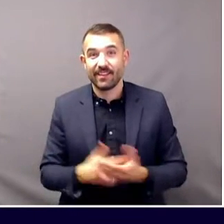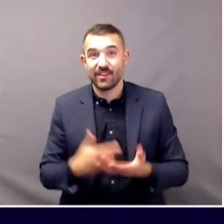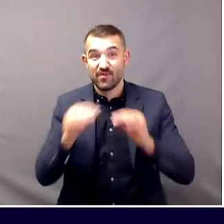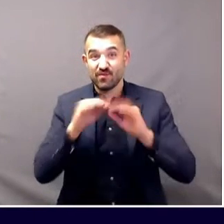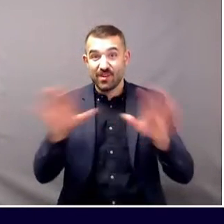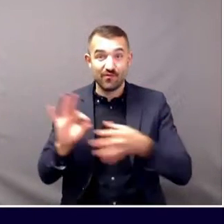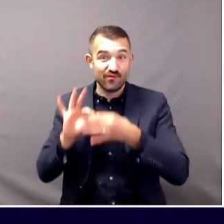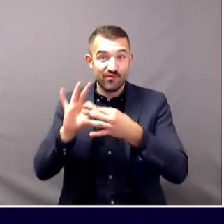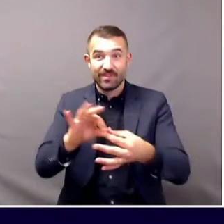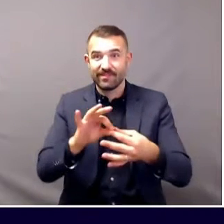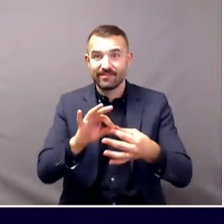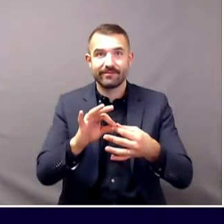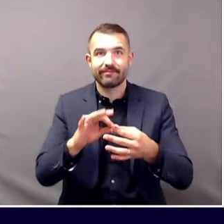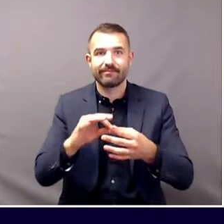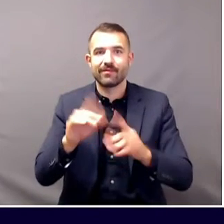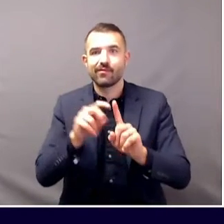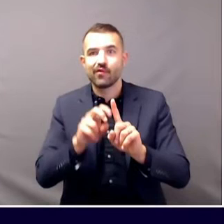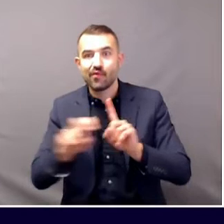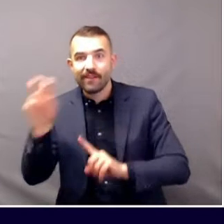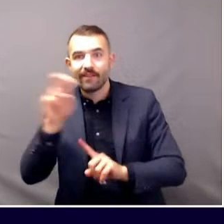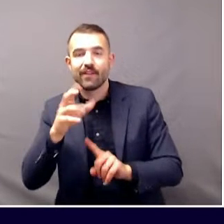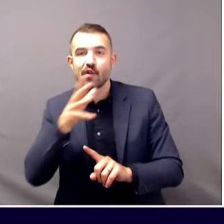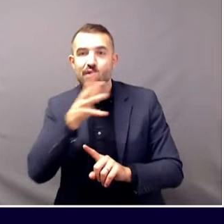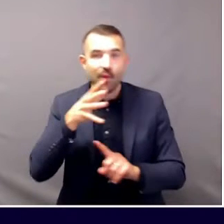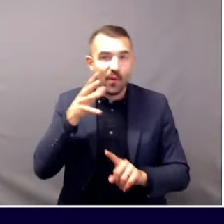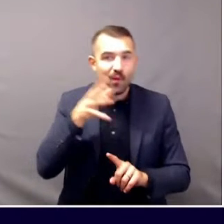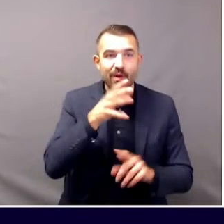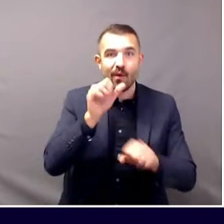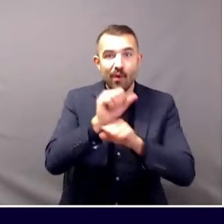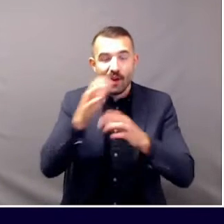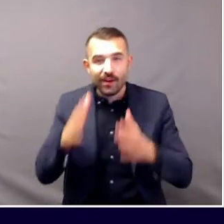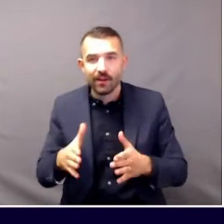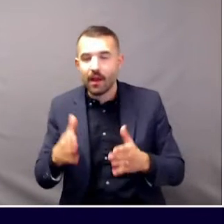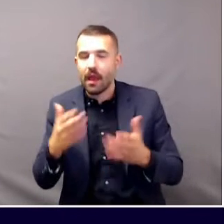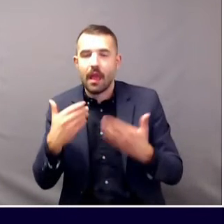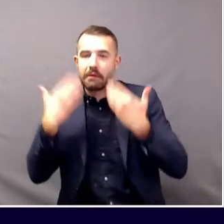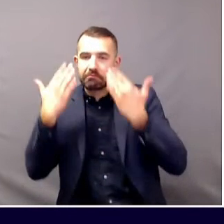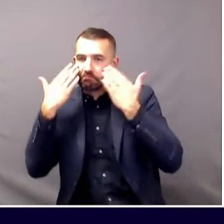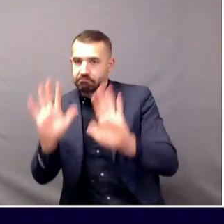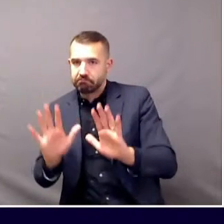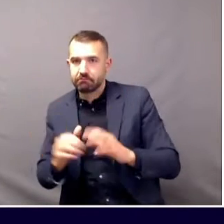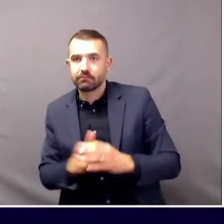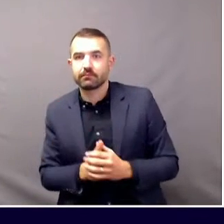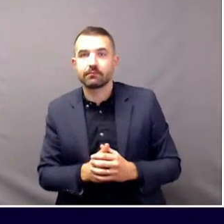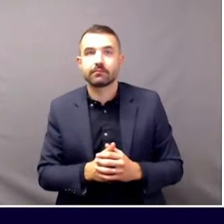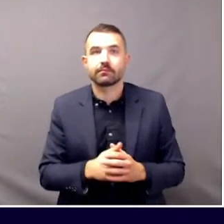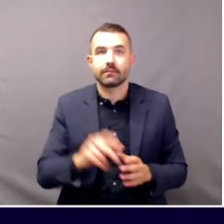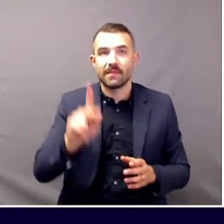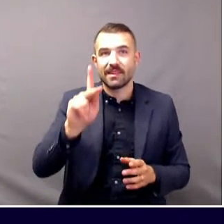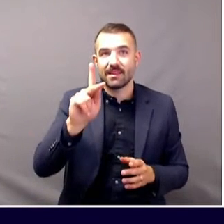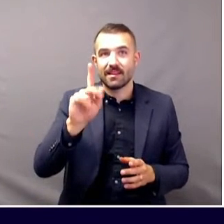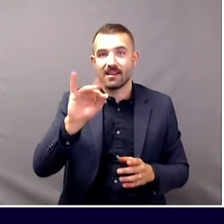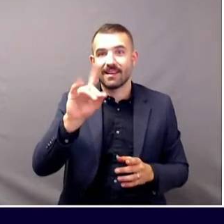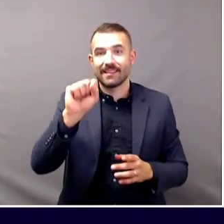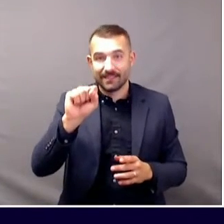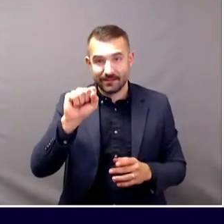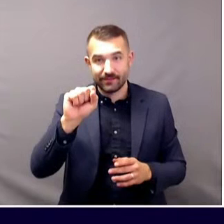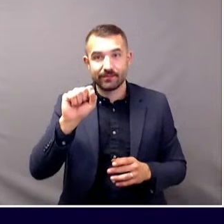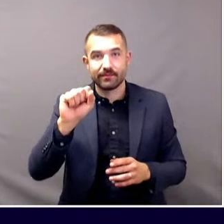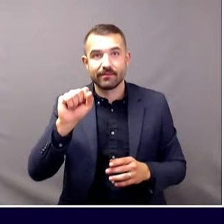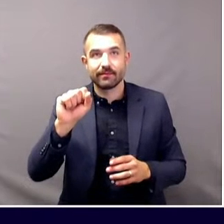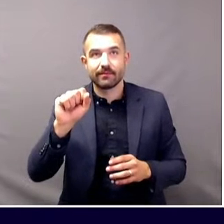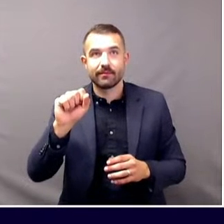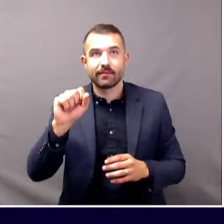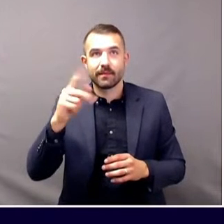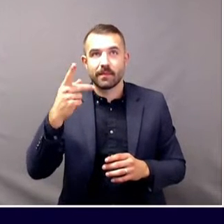that you mentioned. And with respect to kids piece, as of right now, that outbreak remains